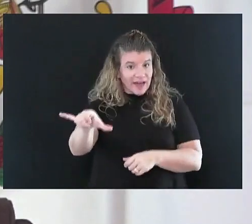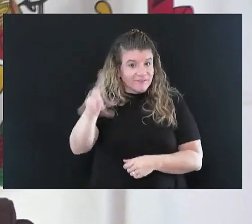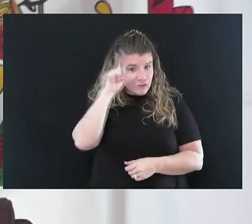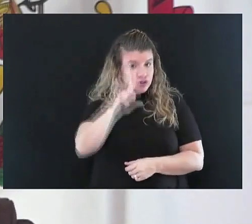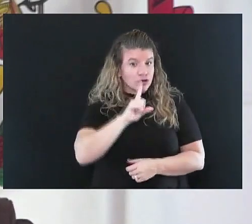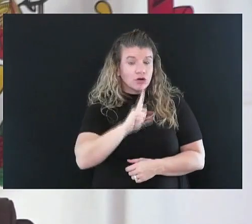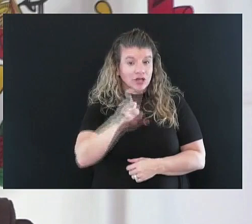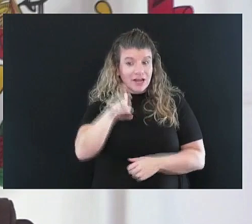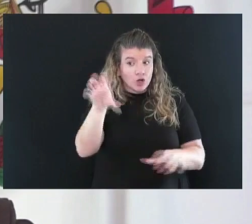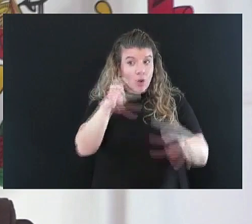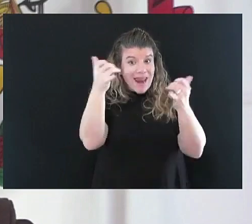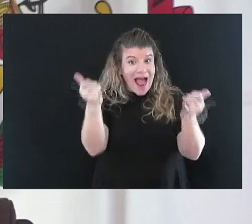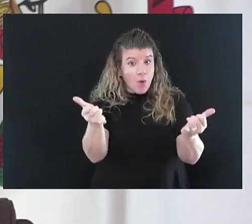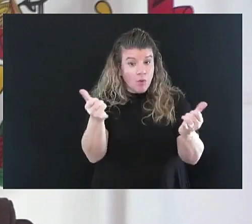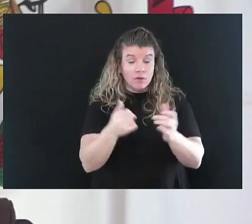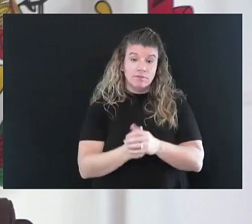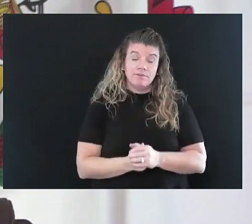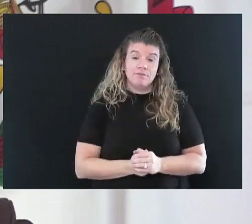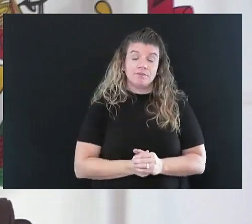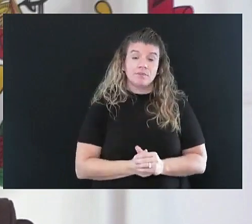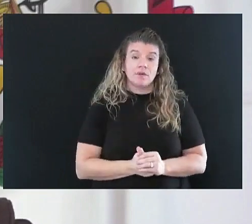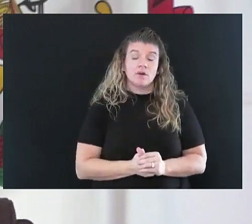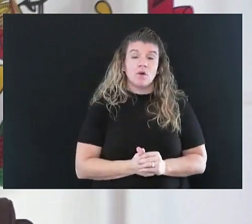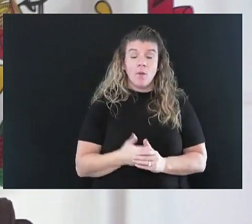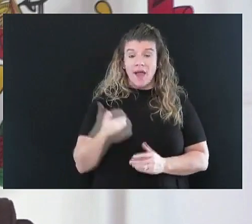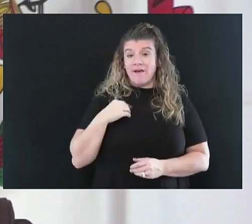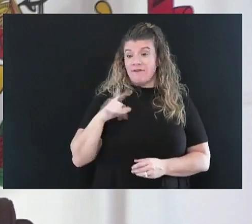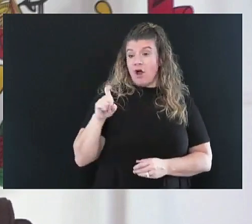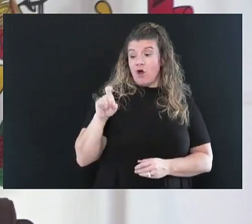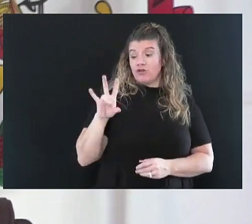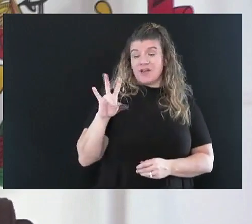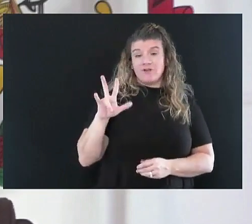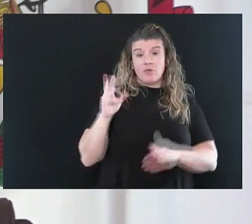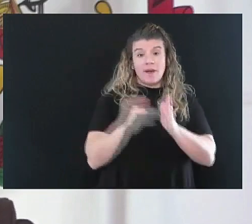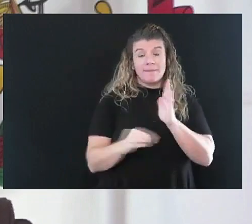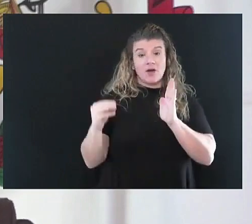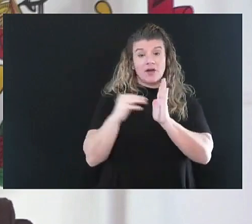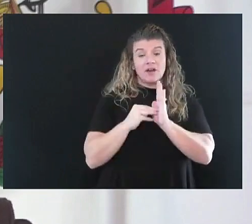do that right now. We've gotten out